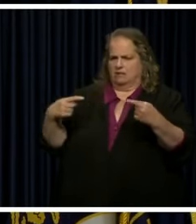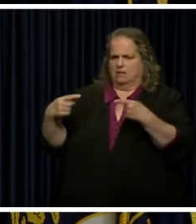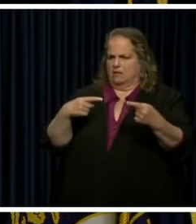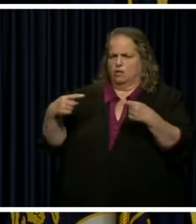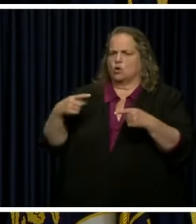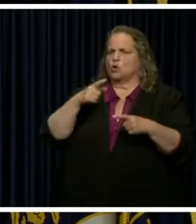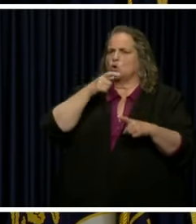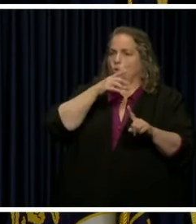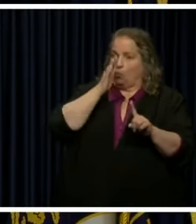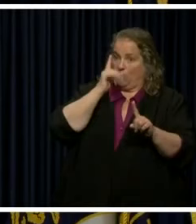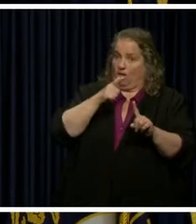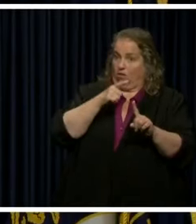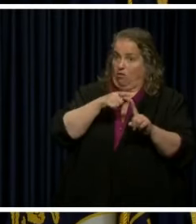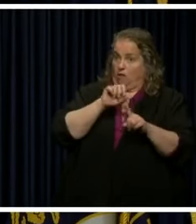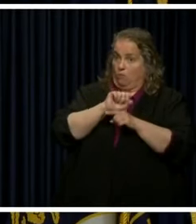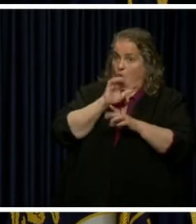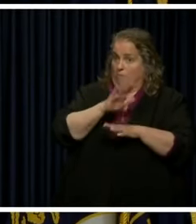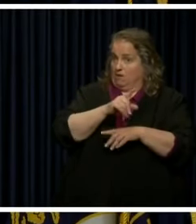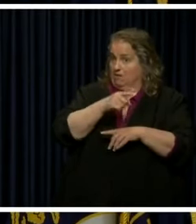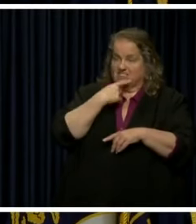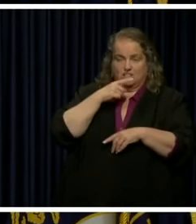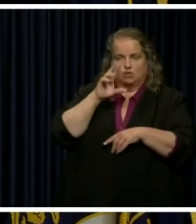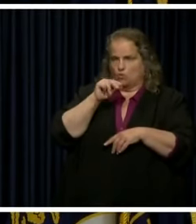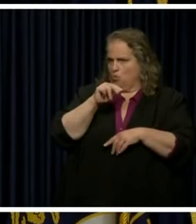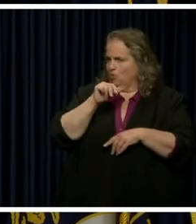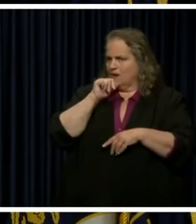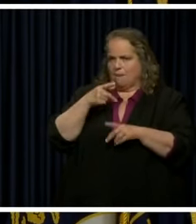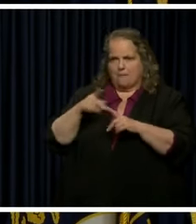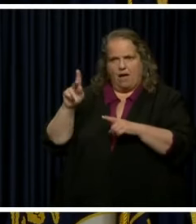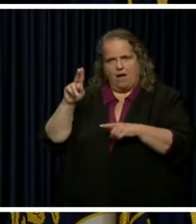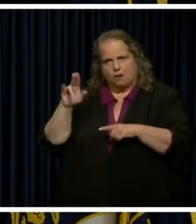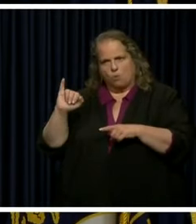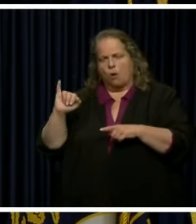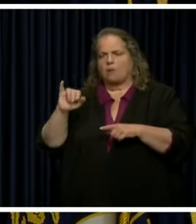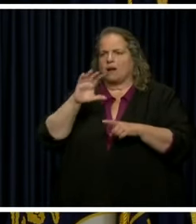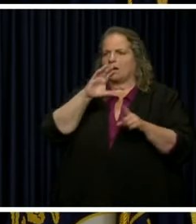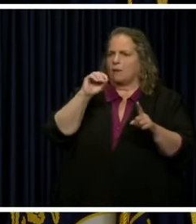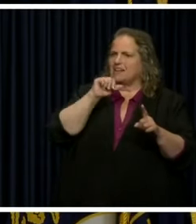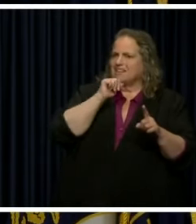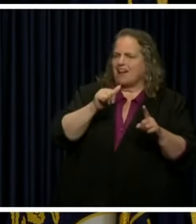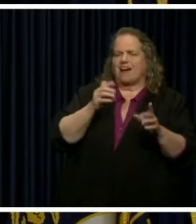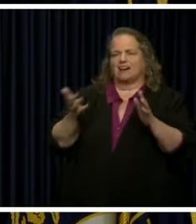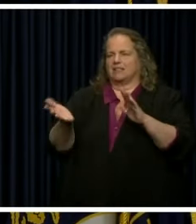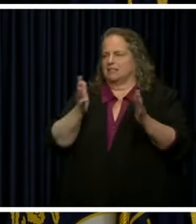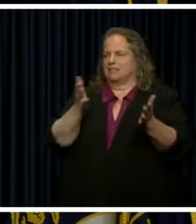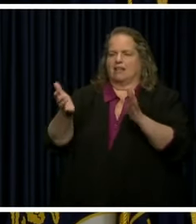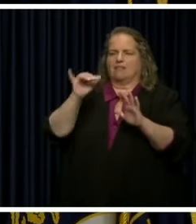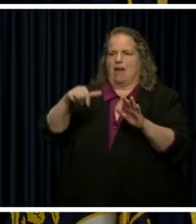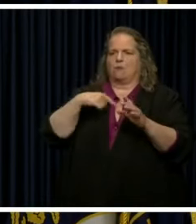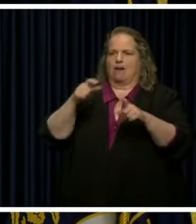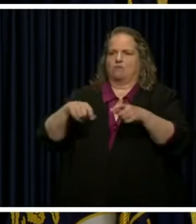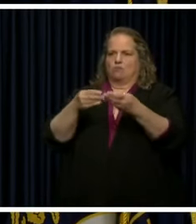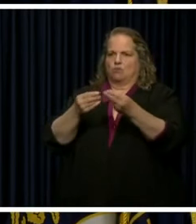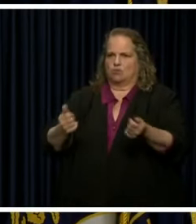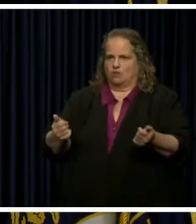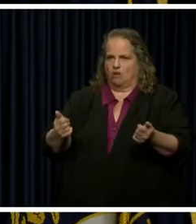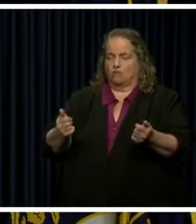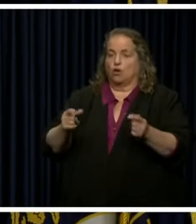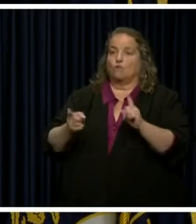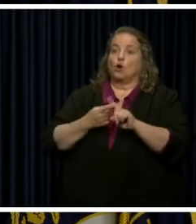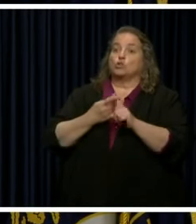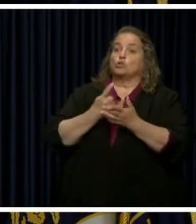more claims have been filed. There is still more work to do. I know the first couple weeks of April are now an absolute